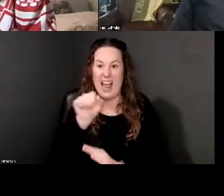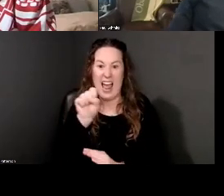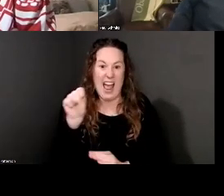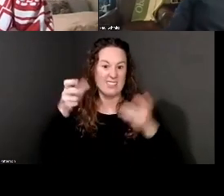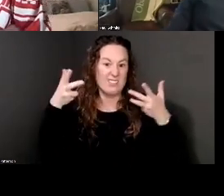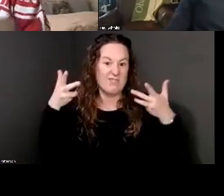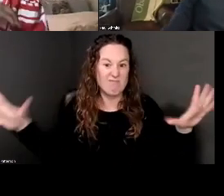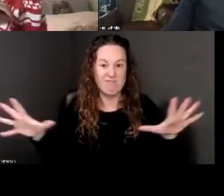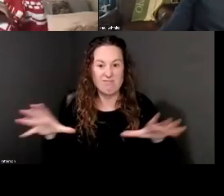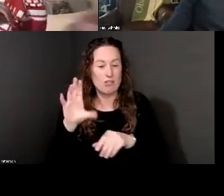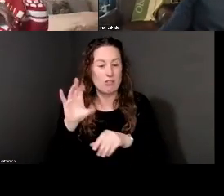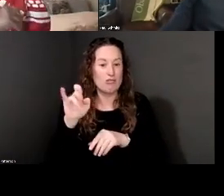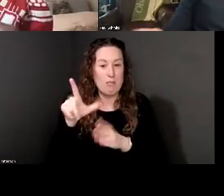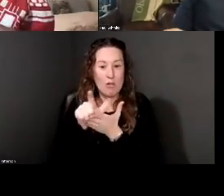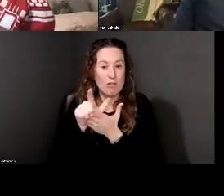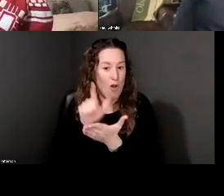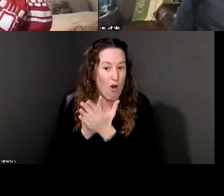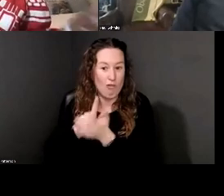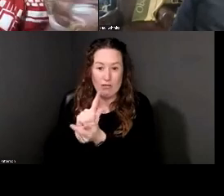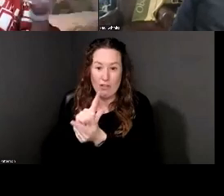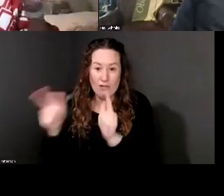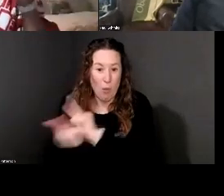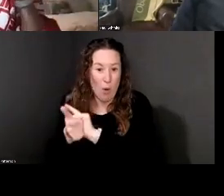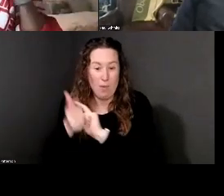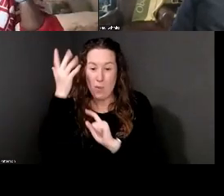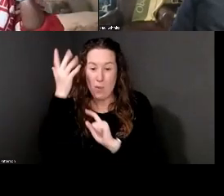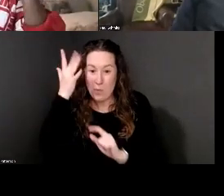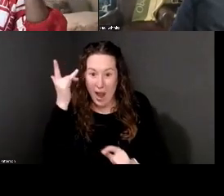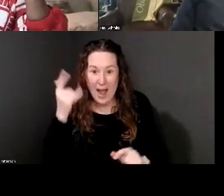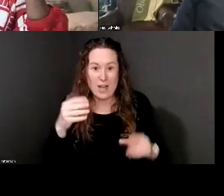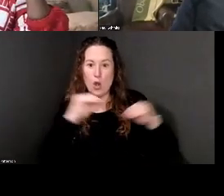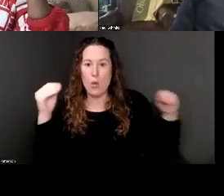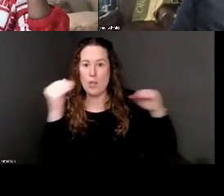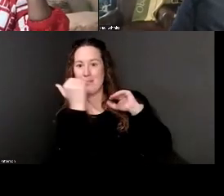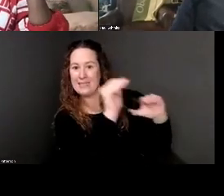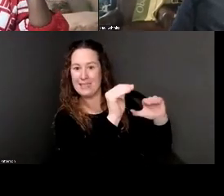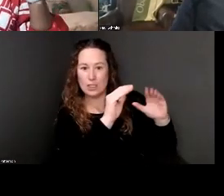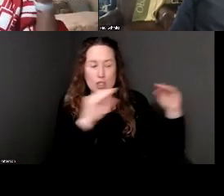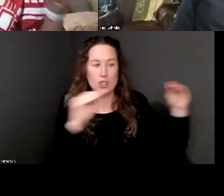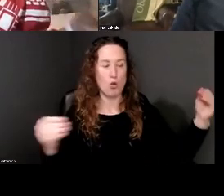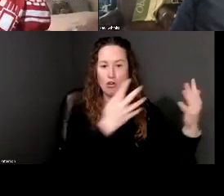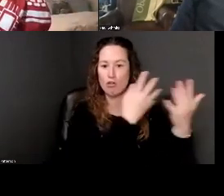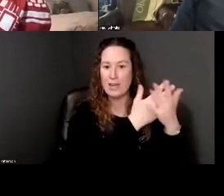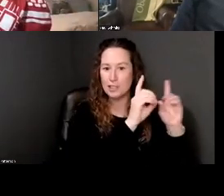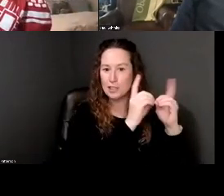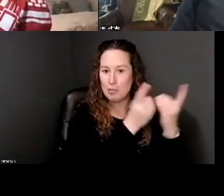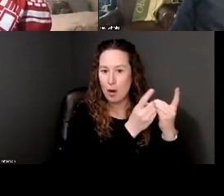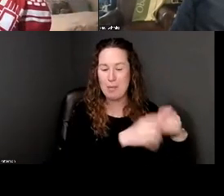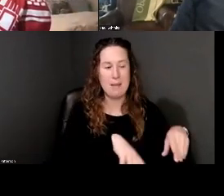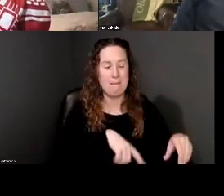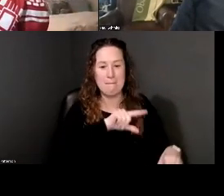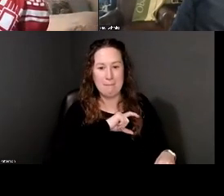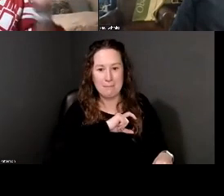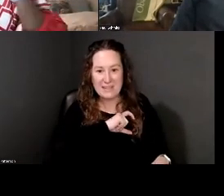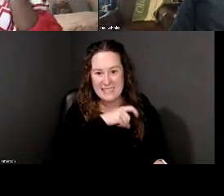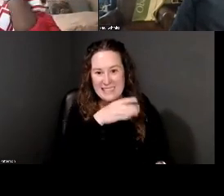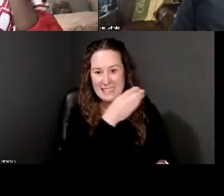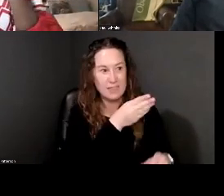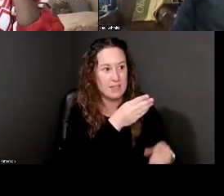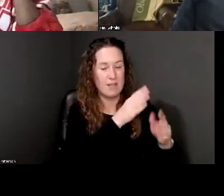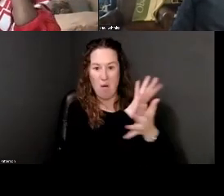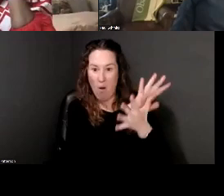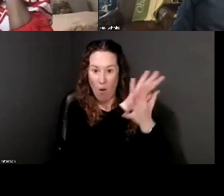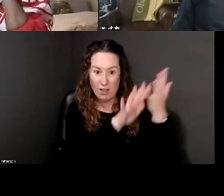law reform issues, not constrained by the fact that corrections department and the police jurisdictions and that whole